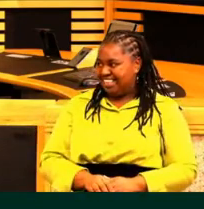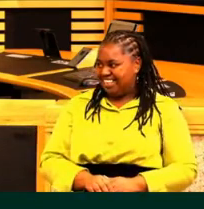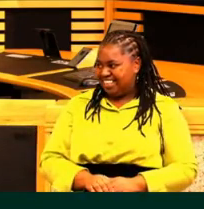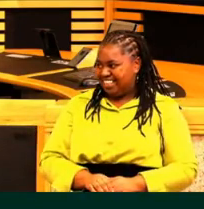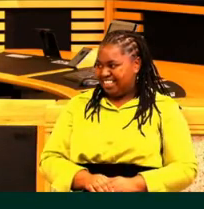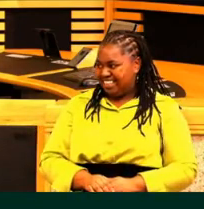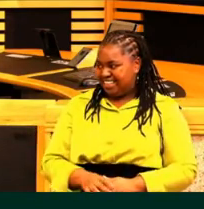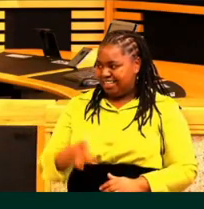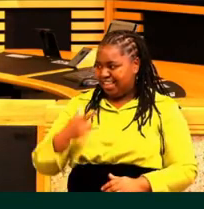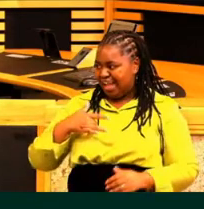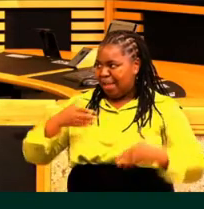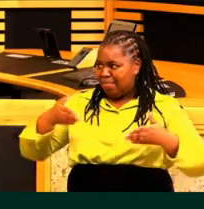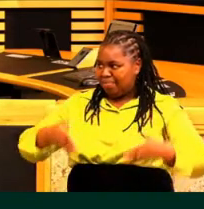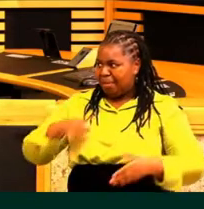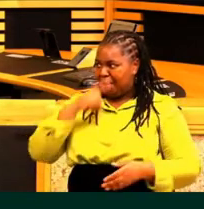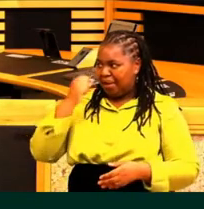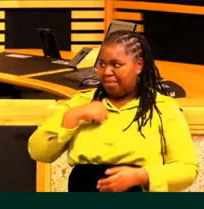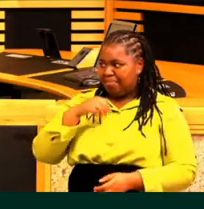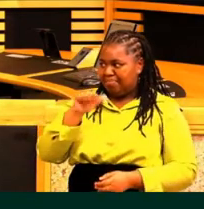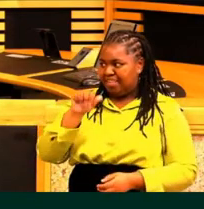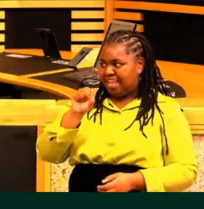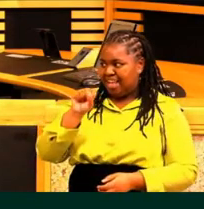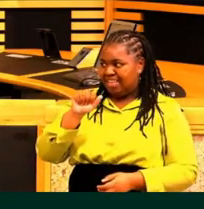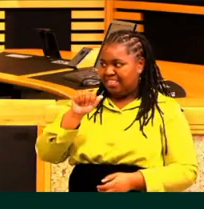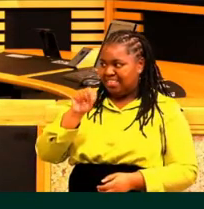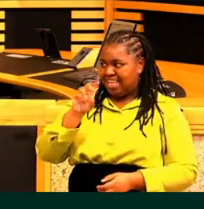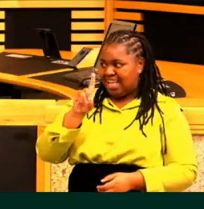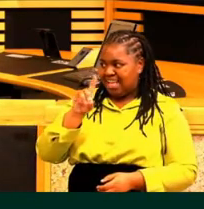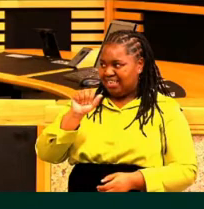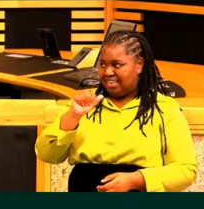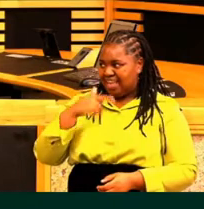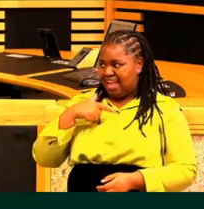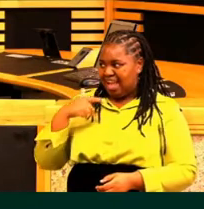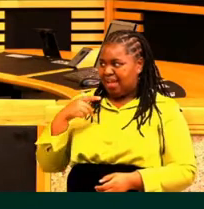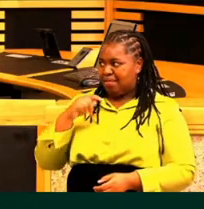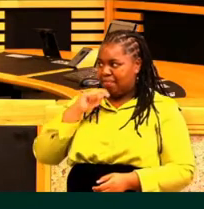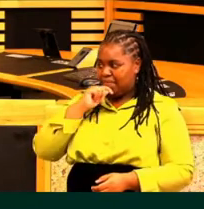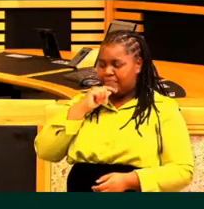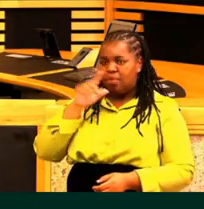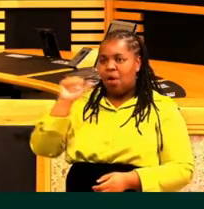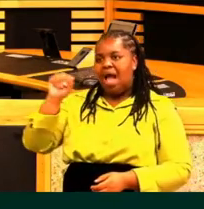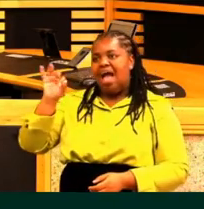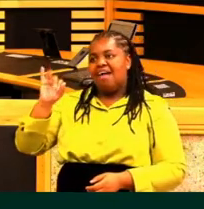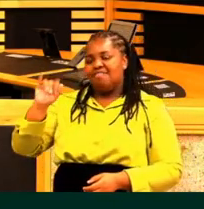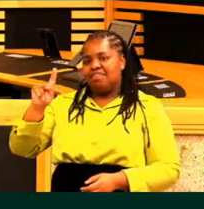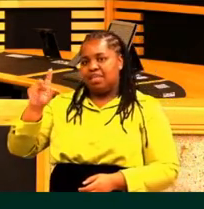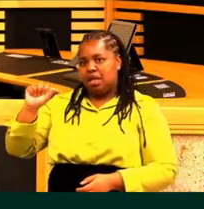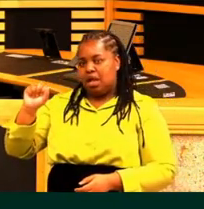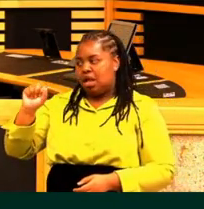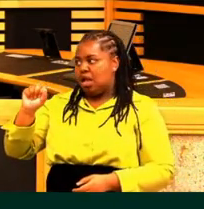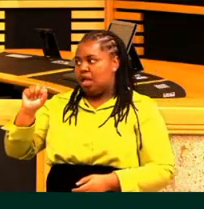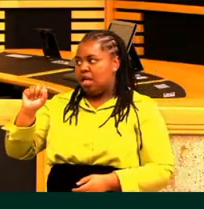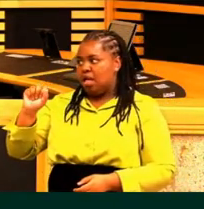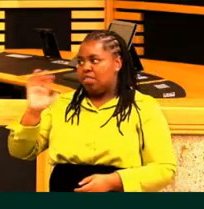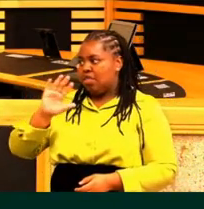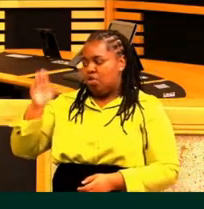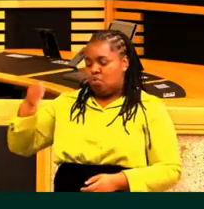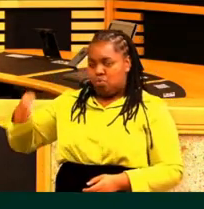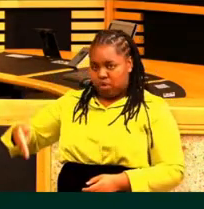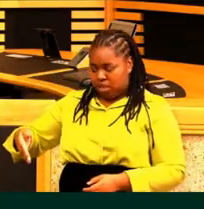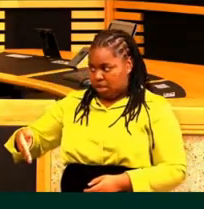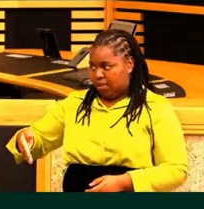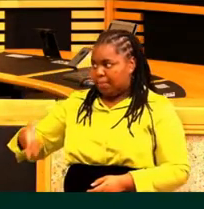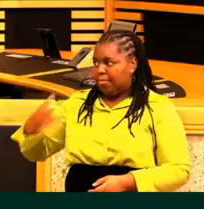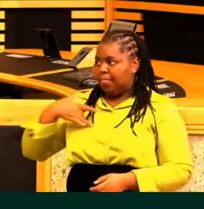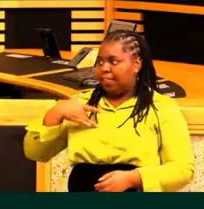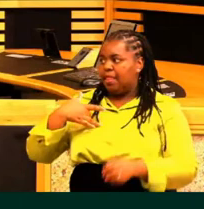um I'm here I'm filling in for Africa no tando they currently have I